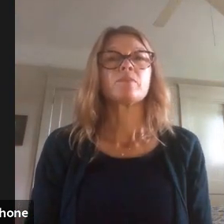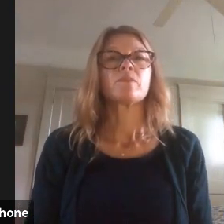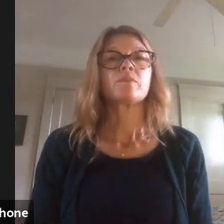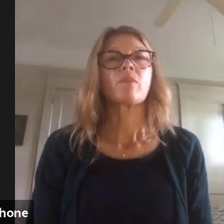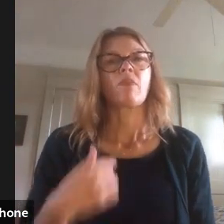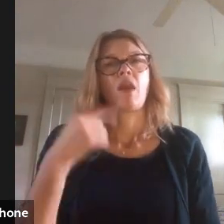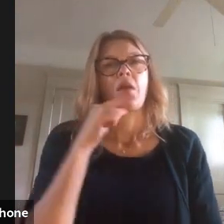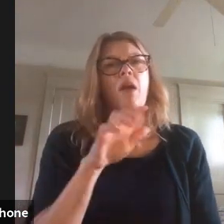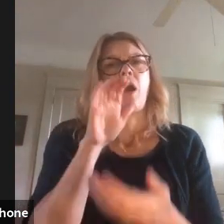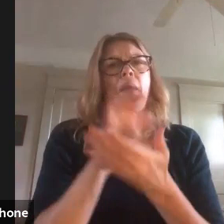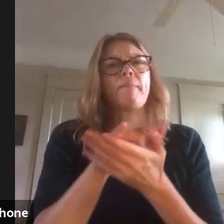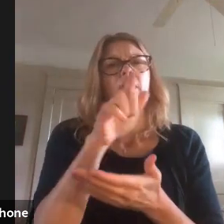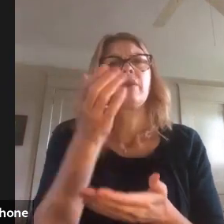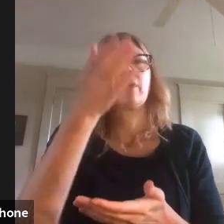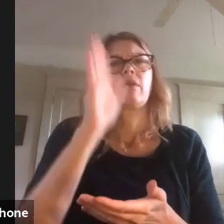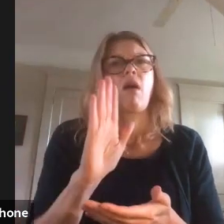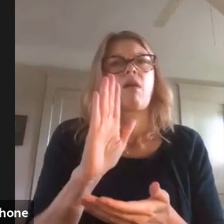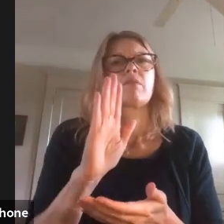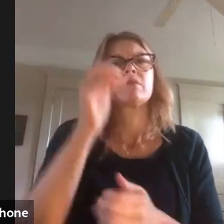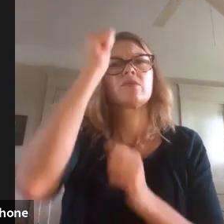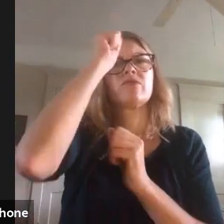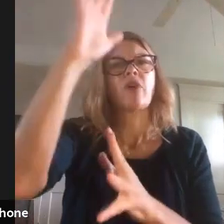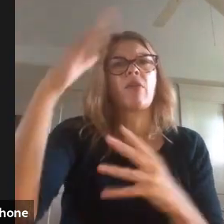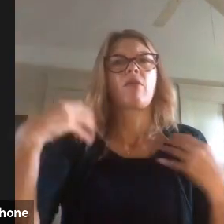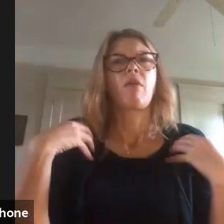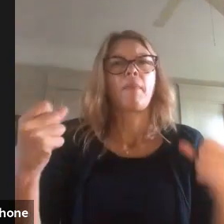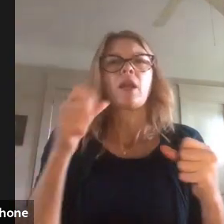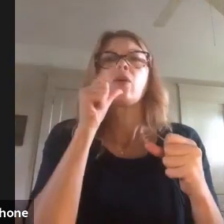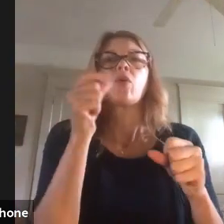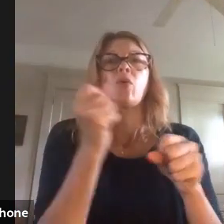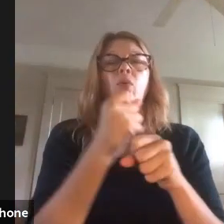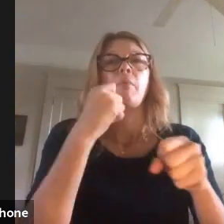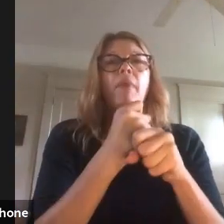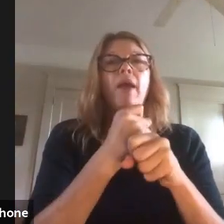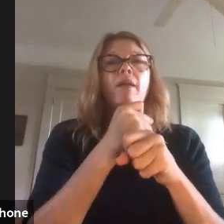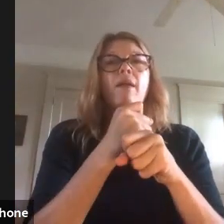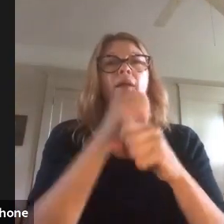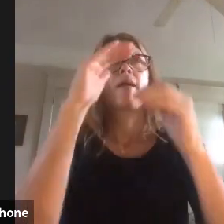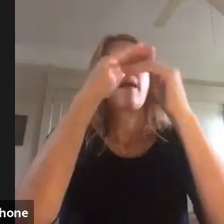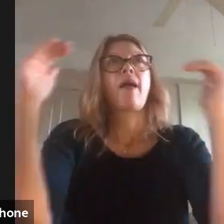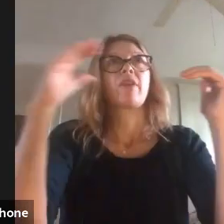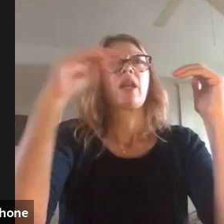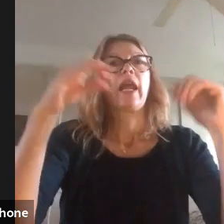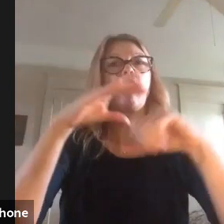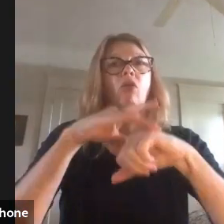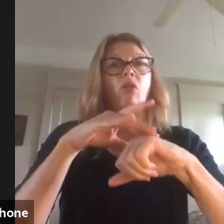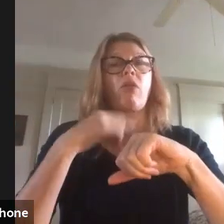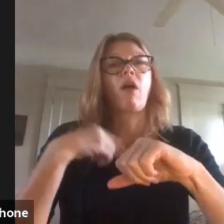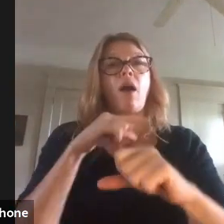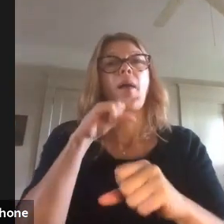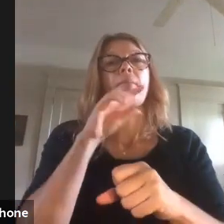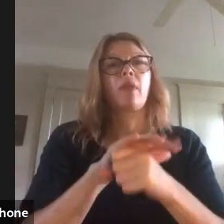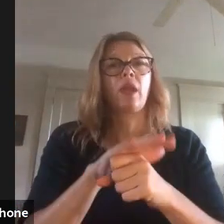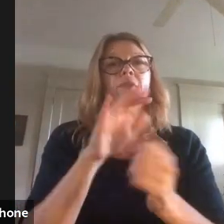I believe in God, the Father Almighty, Creator of heaven and earth. I believe in Jesus Christ, his